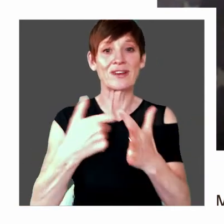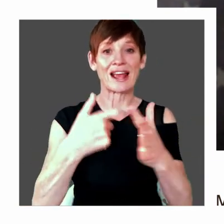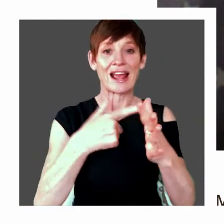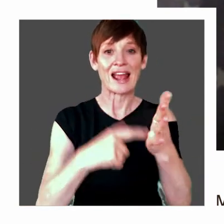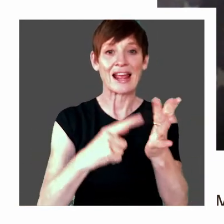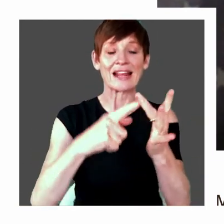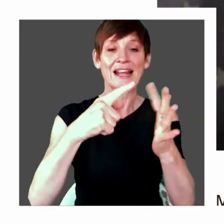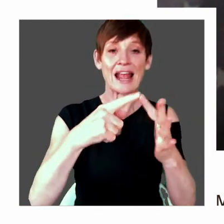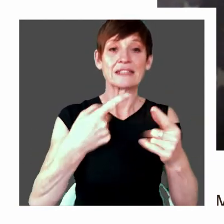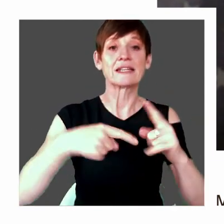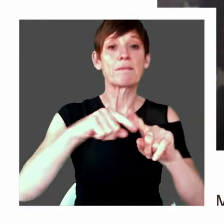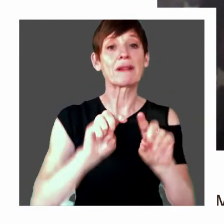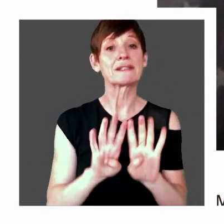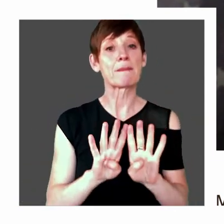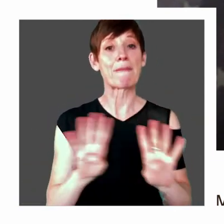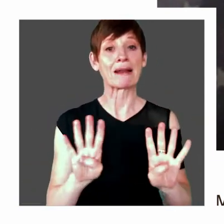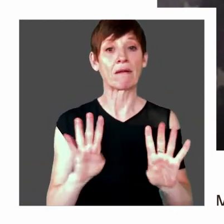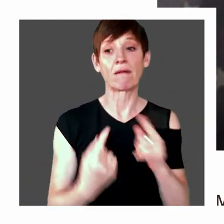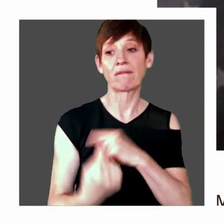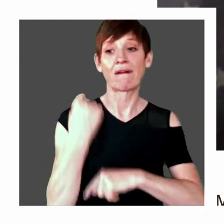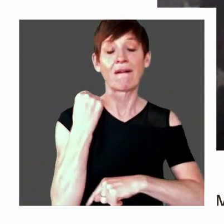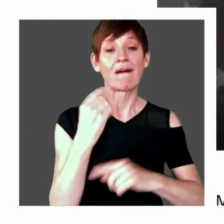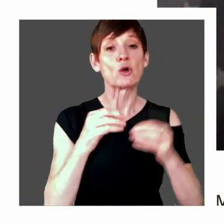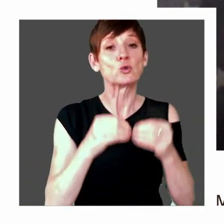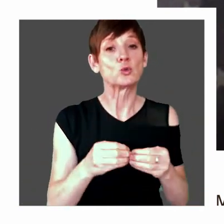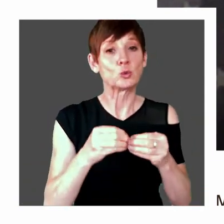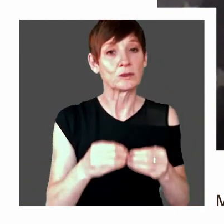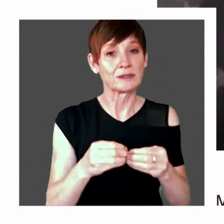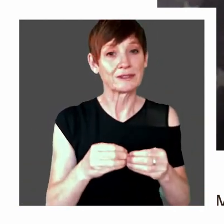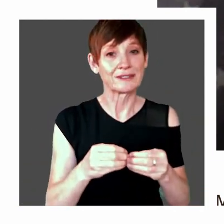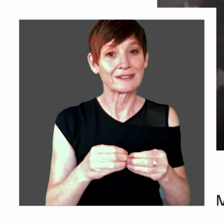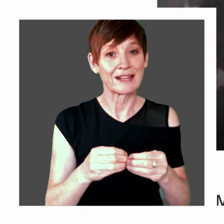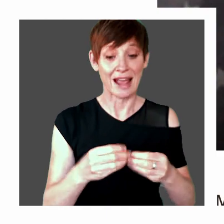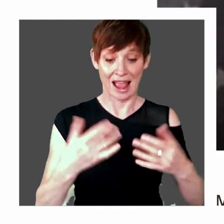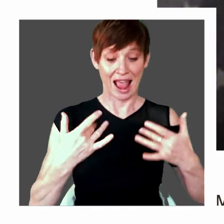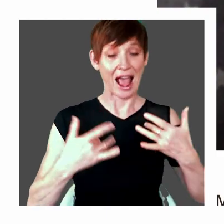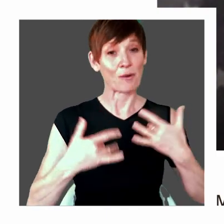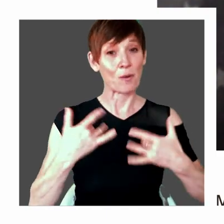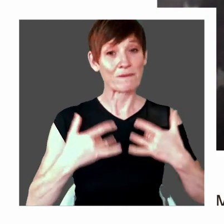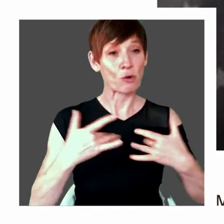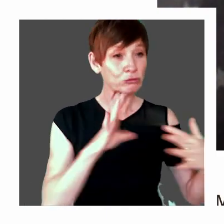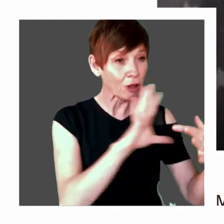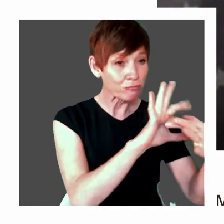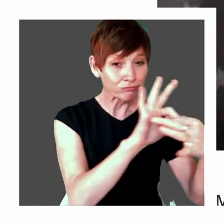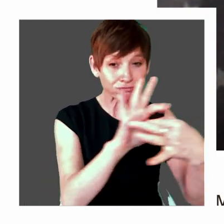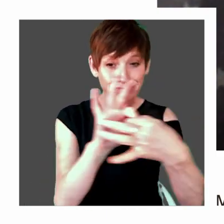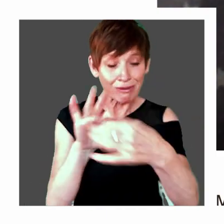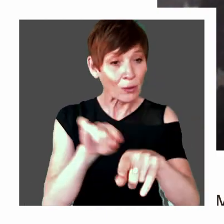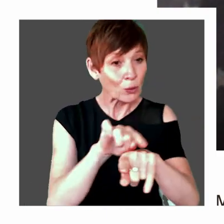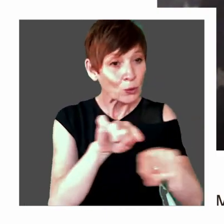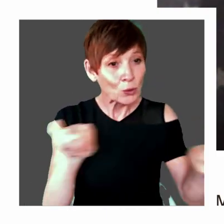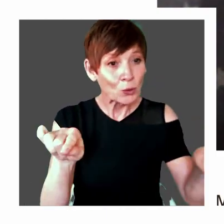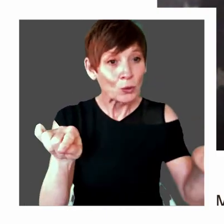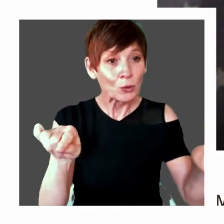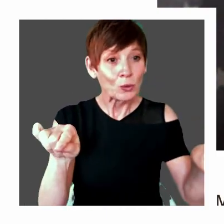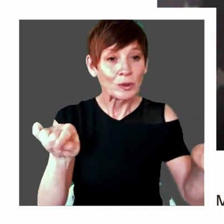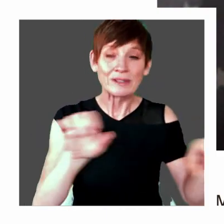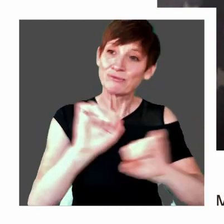of alumni, and I look forward to engaging with you all as you go on out into the world on your creative